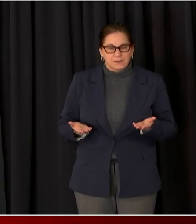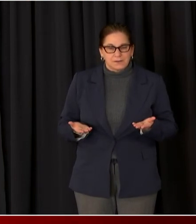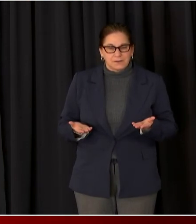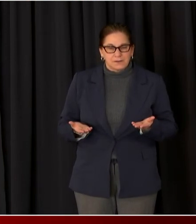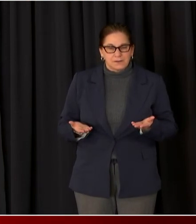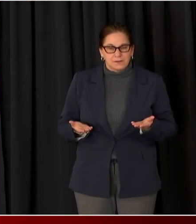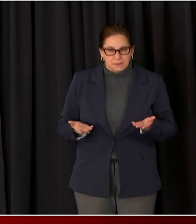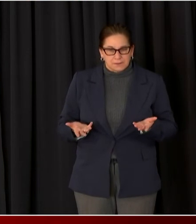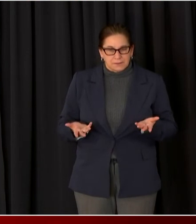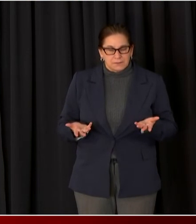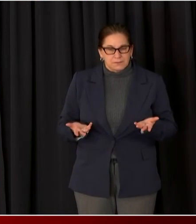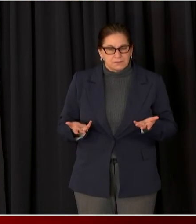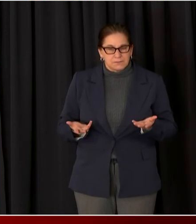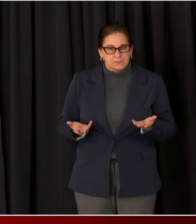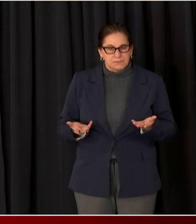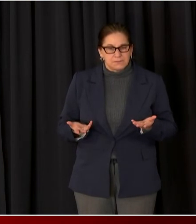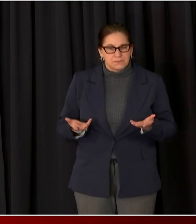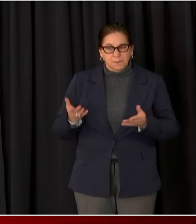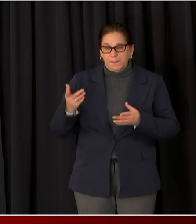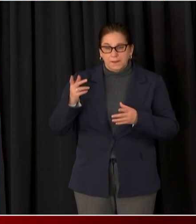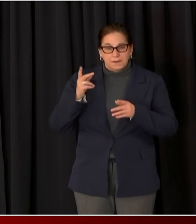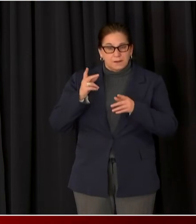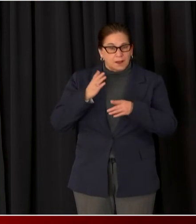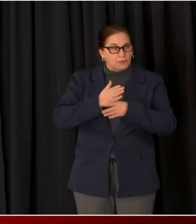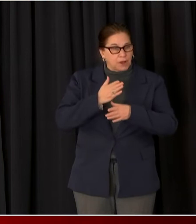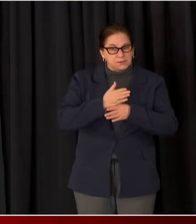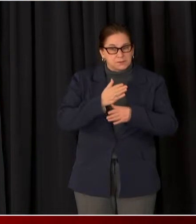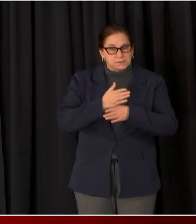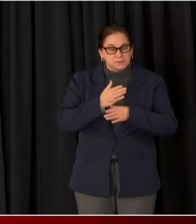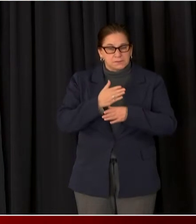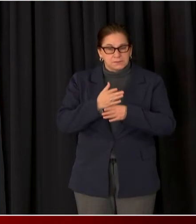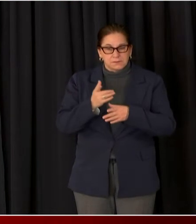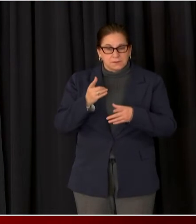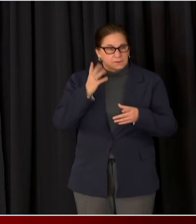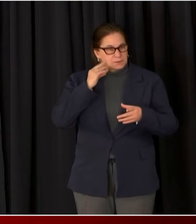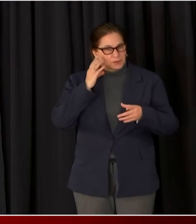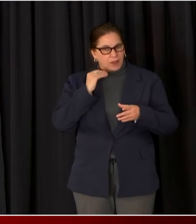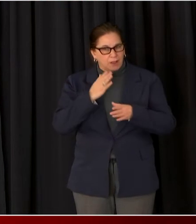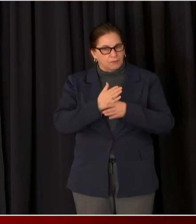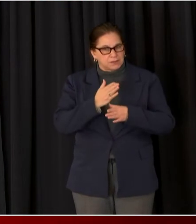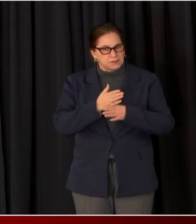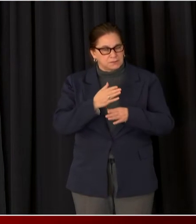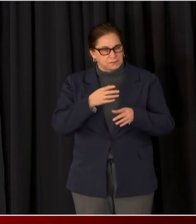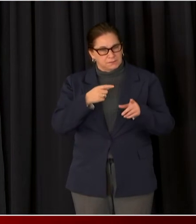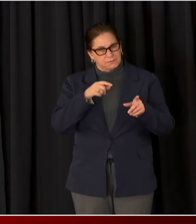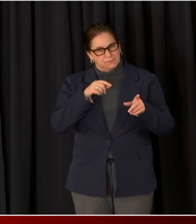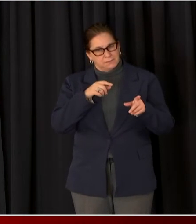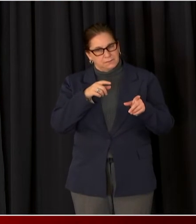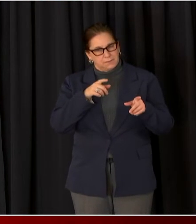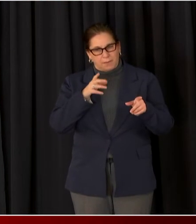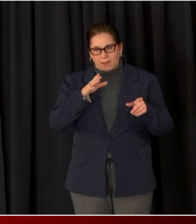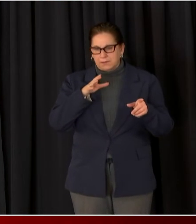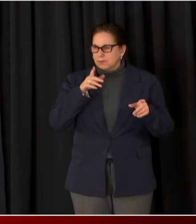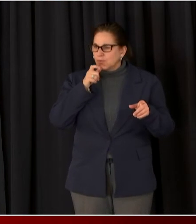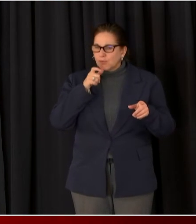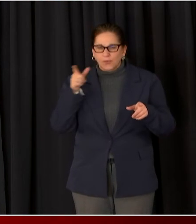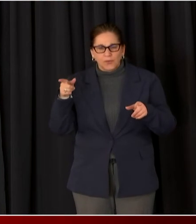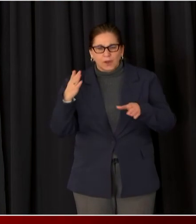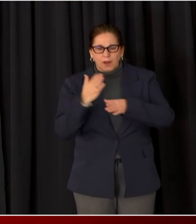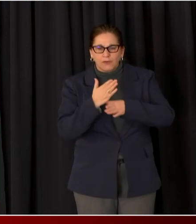to landlines and mobile phones that we know to be a Social Security